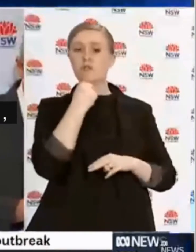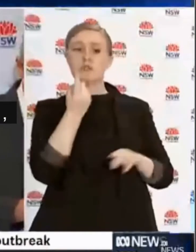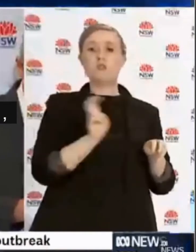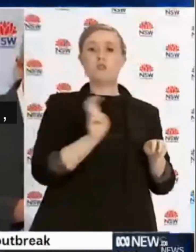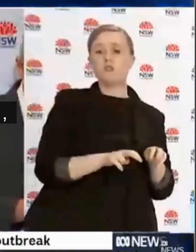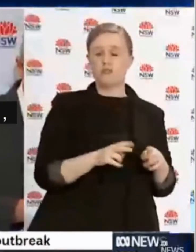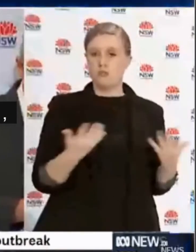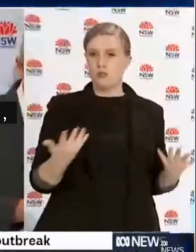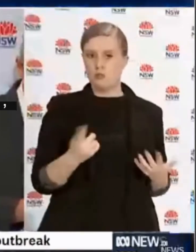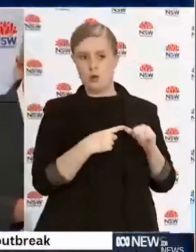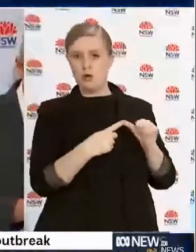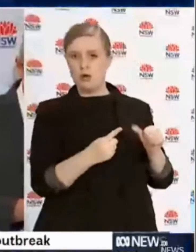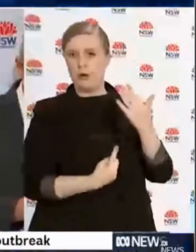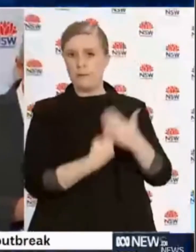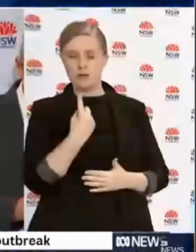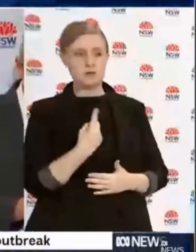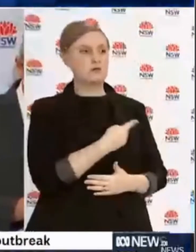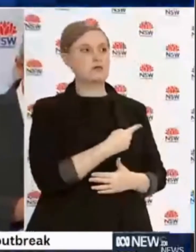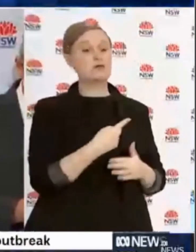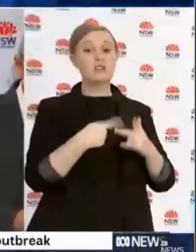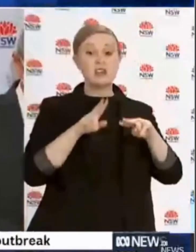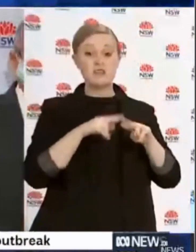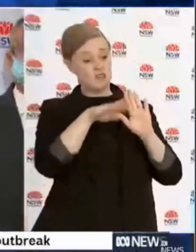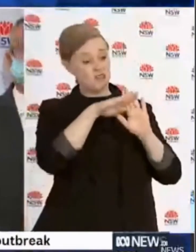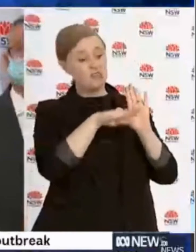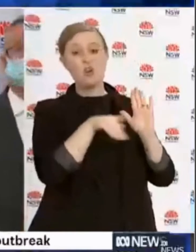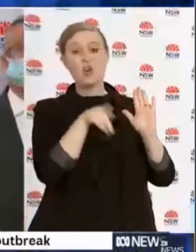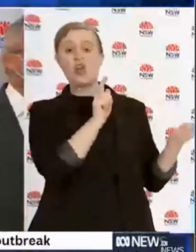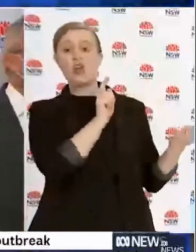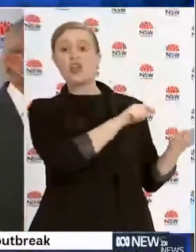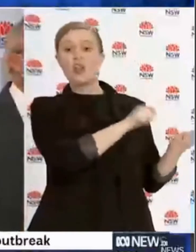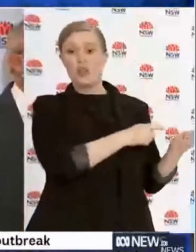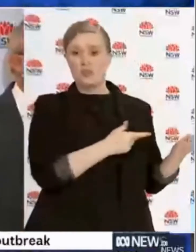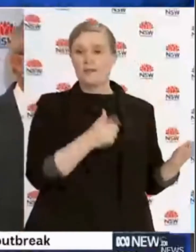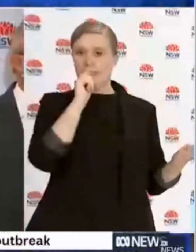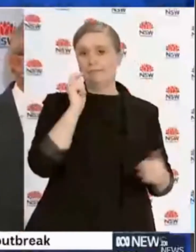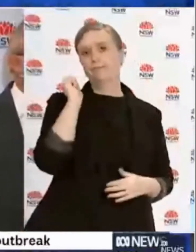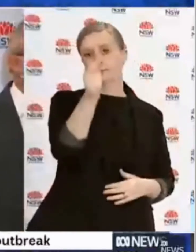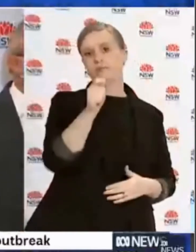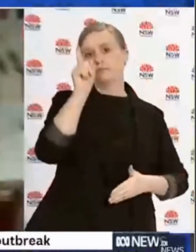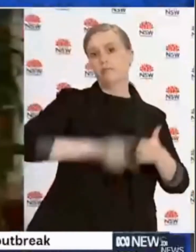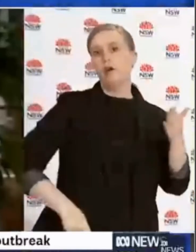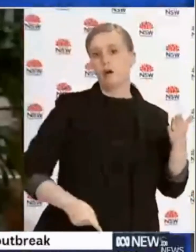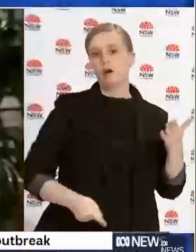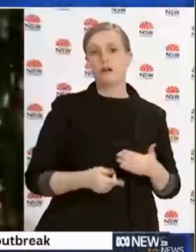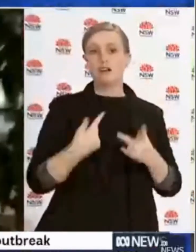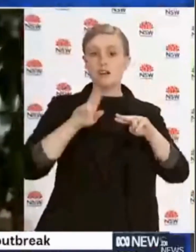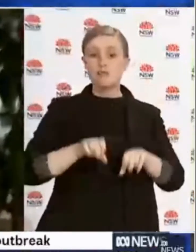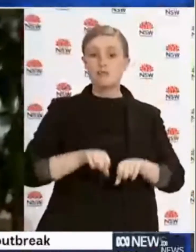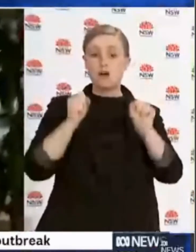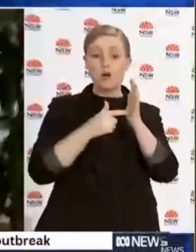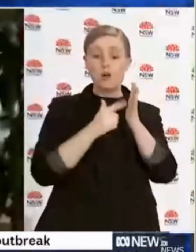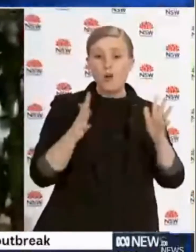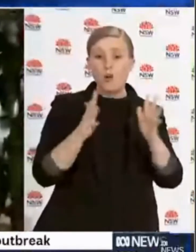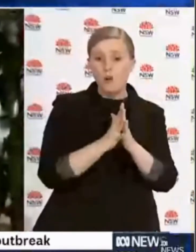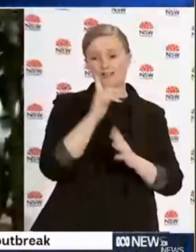engage in illegal activity, you may well be charged with criminal offences as well. Deputy Commissioner, what sort of a scale is this police operation today?